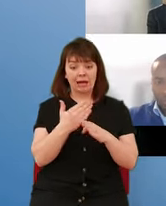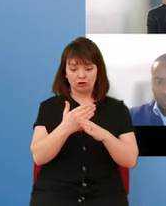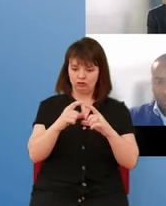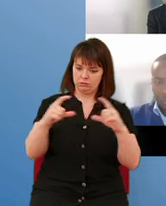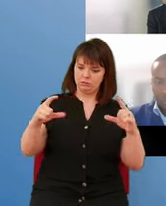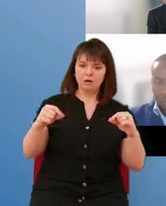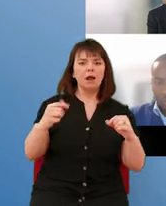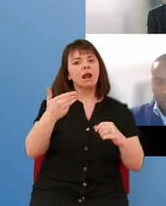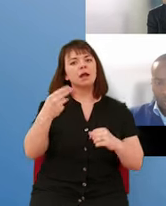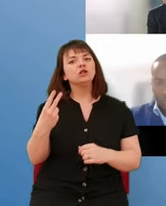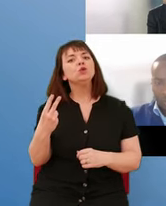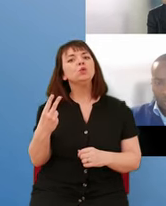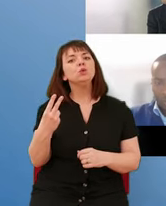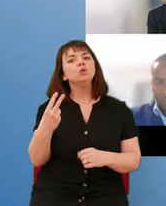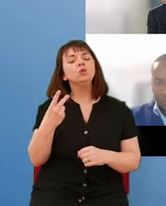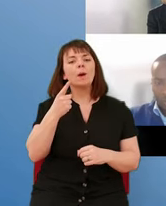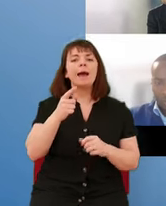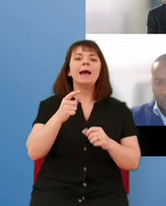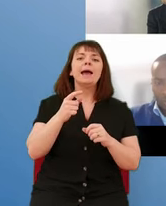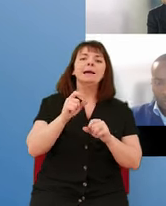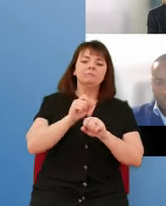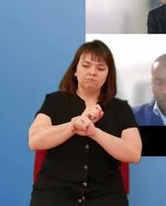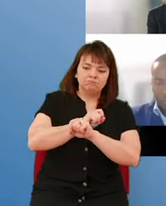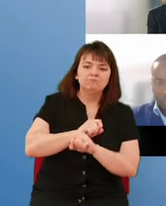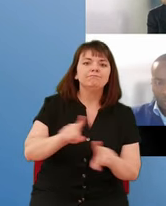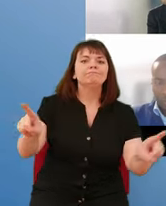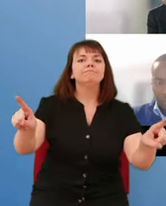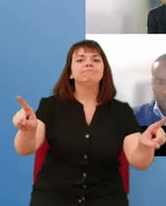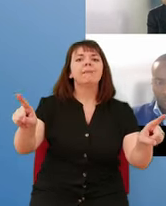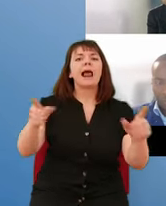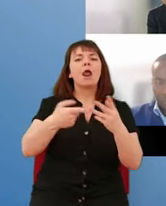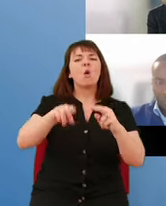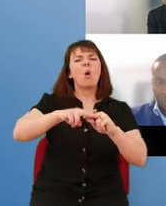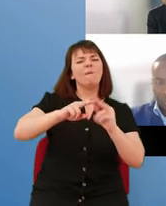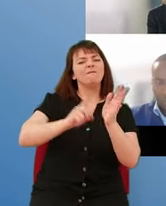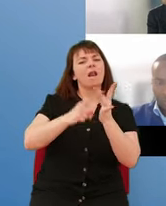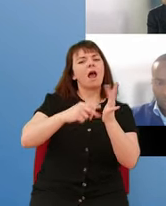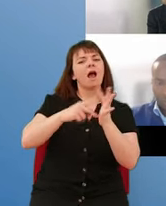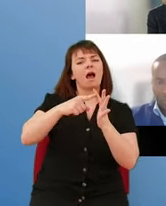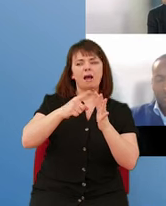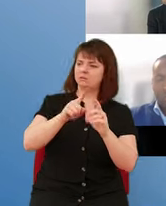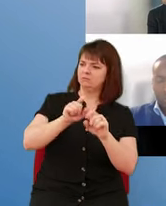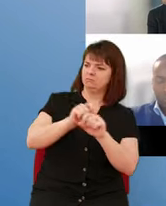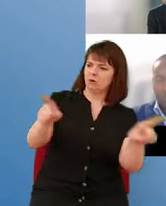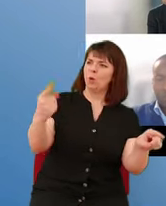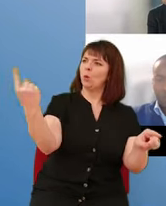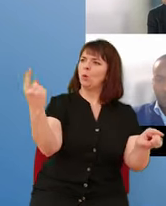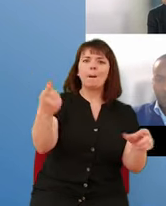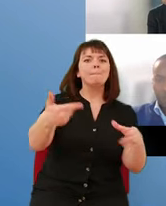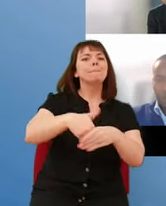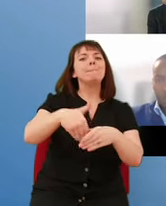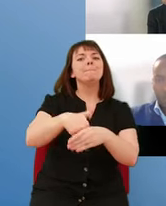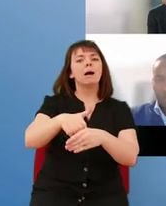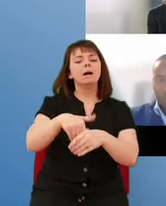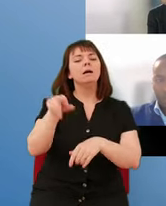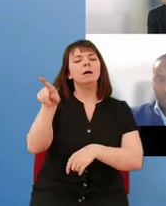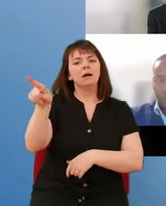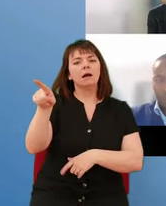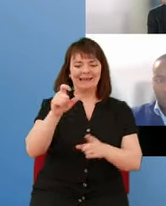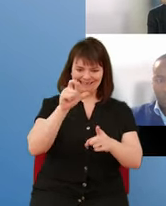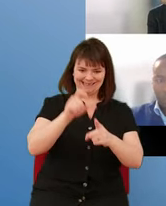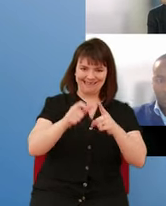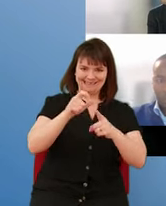offline to members detailing the action plan. We can resend that, John, if something's happened with that in